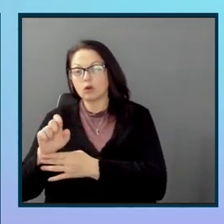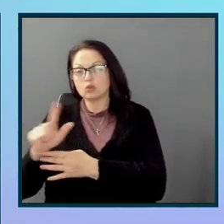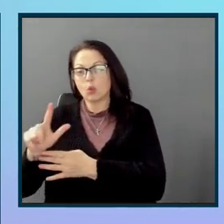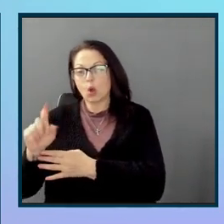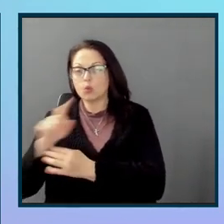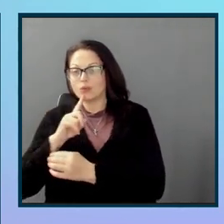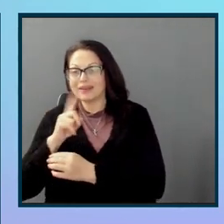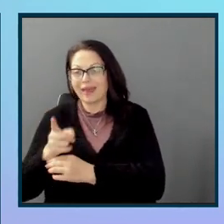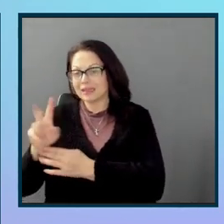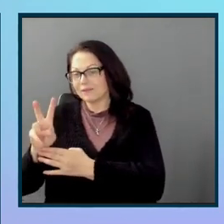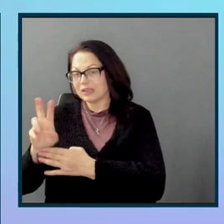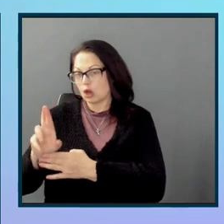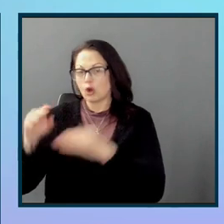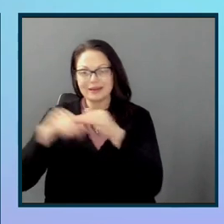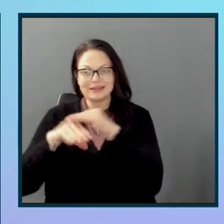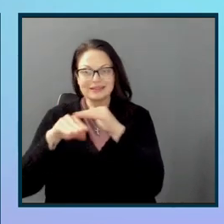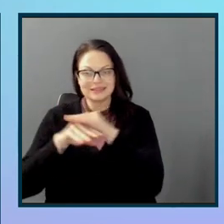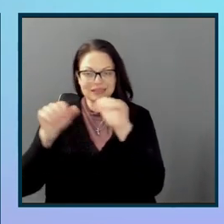is completely new, because how do you do that?